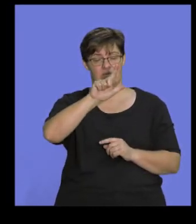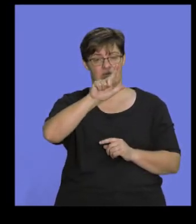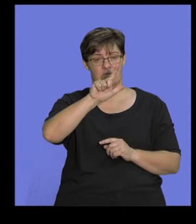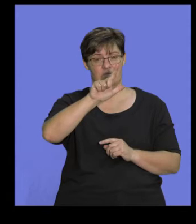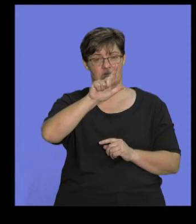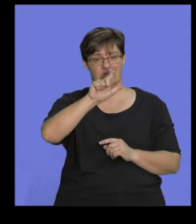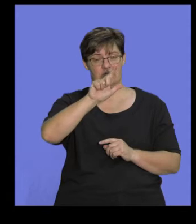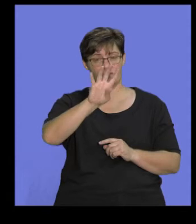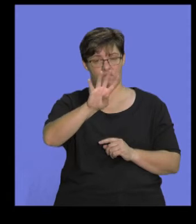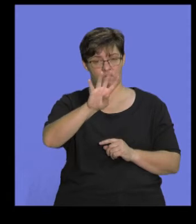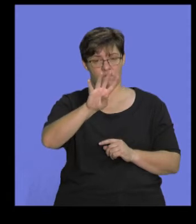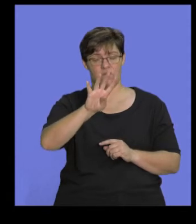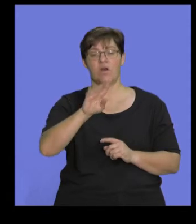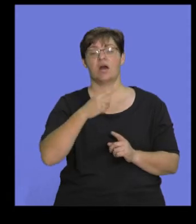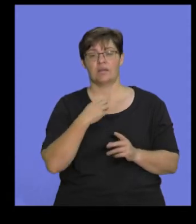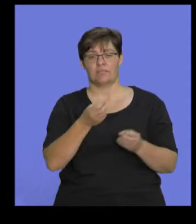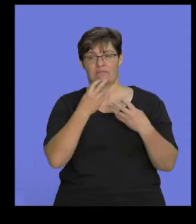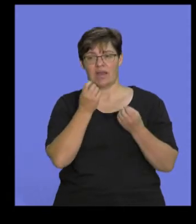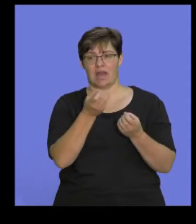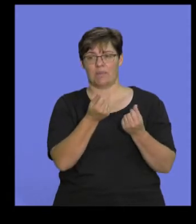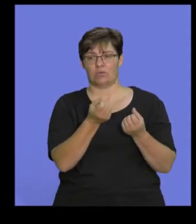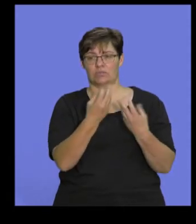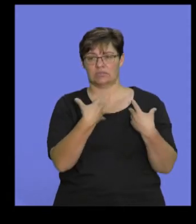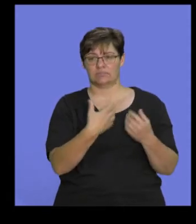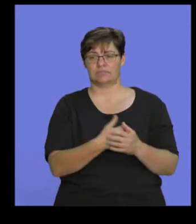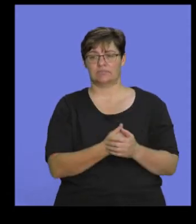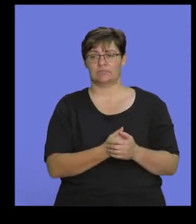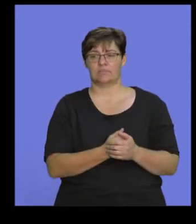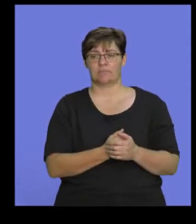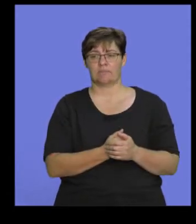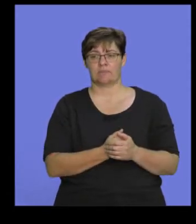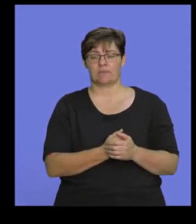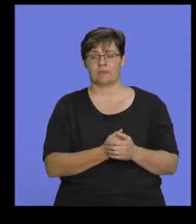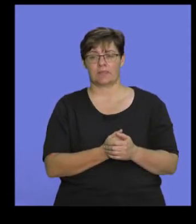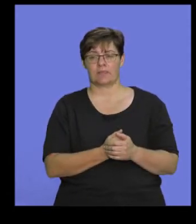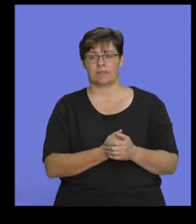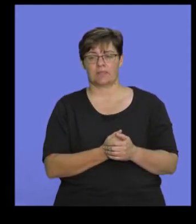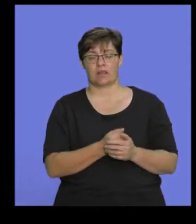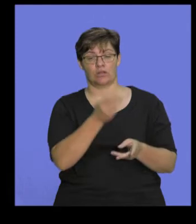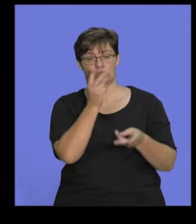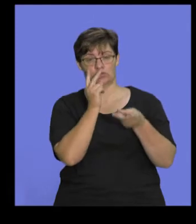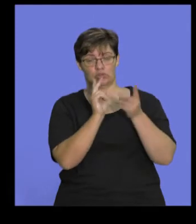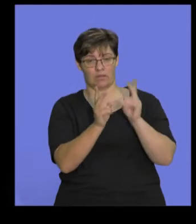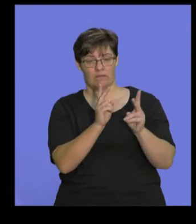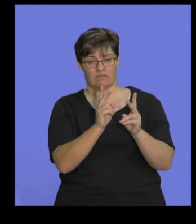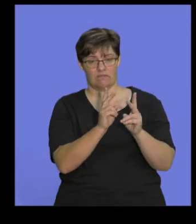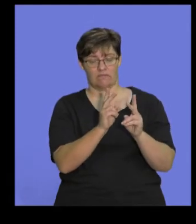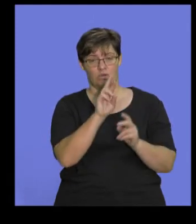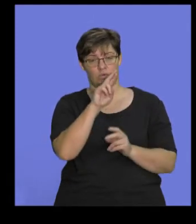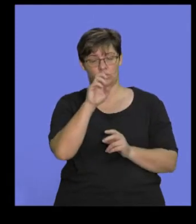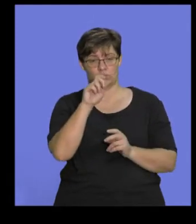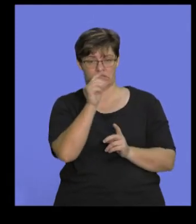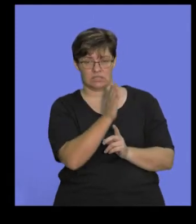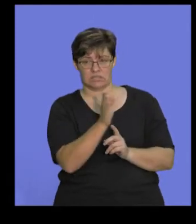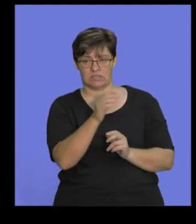0.074, and that will give me that amount there. And then I will take the 12th